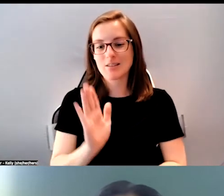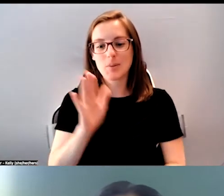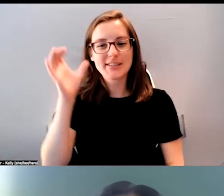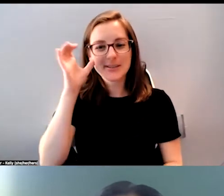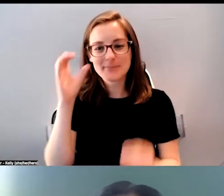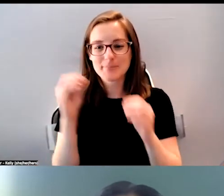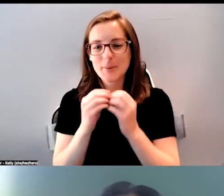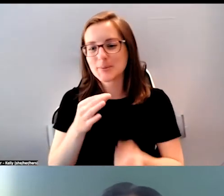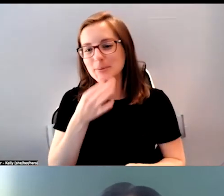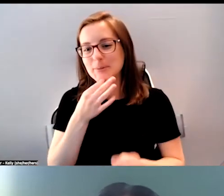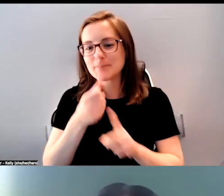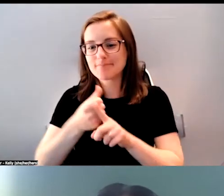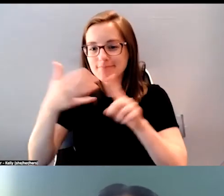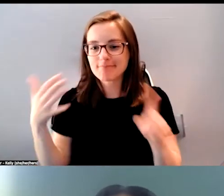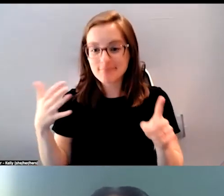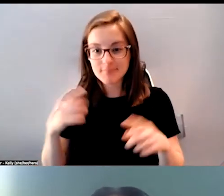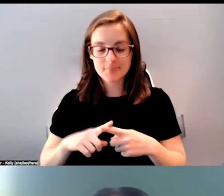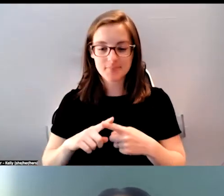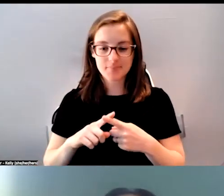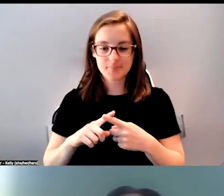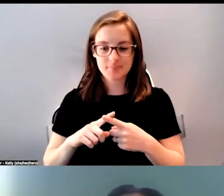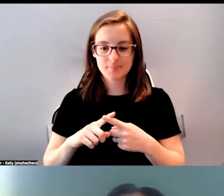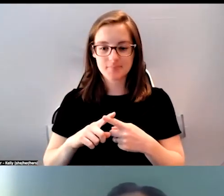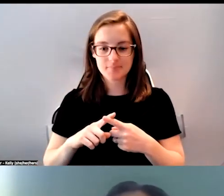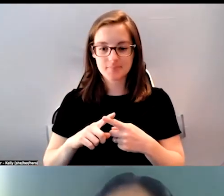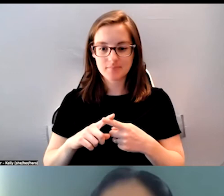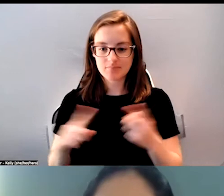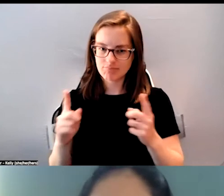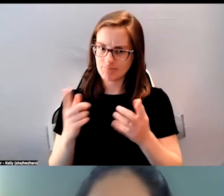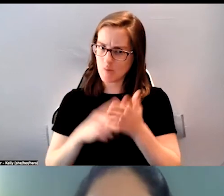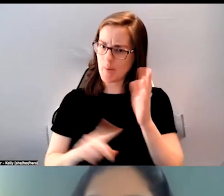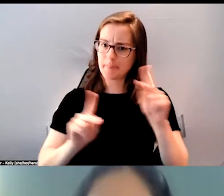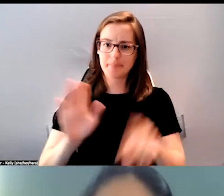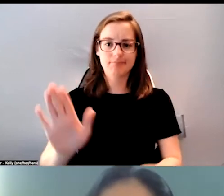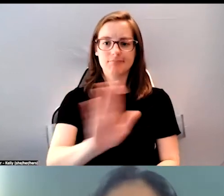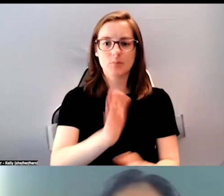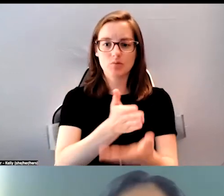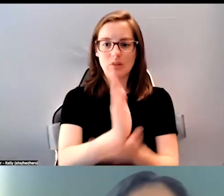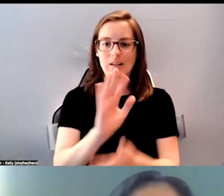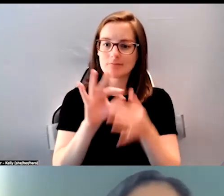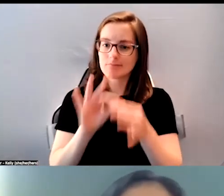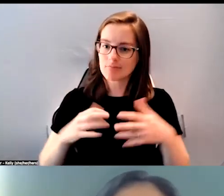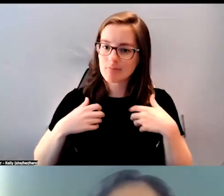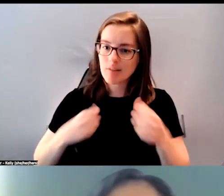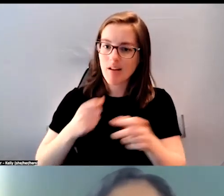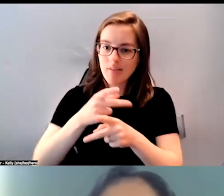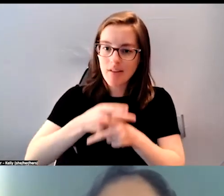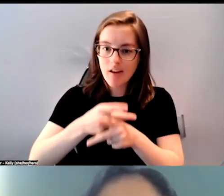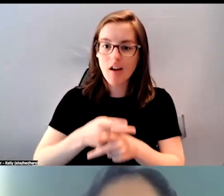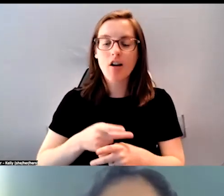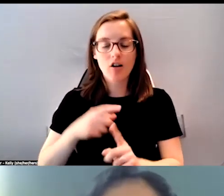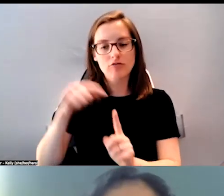But again, just really coming back to what are folks' right when it comes to their rights when it comes to healthcare insurance, Mass Health